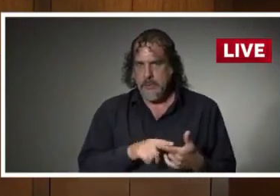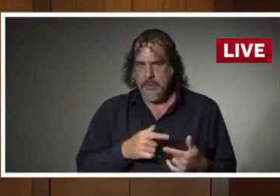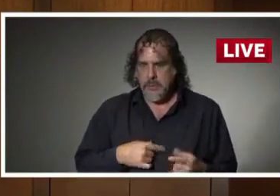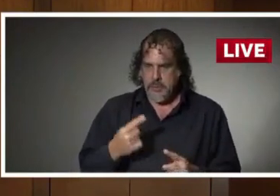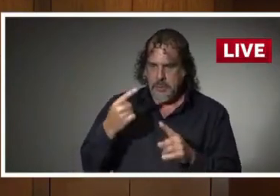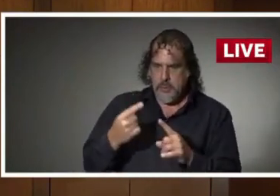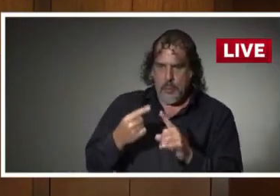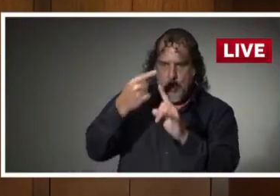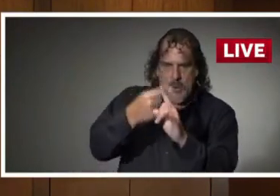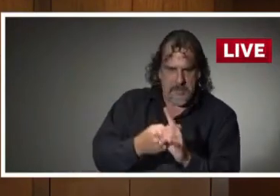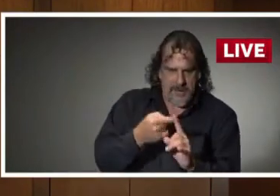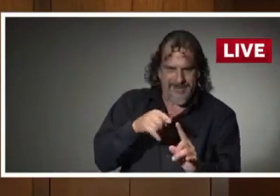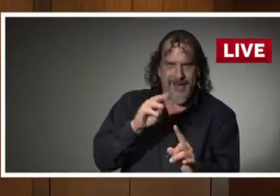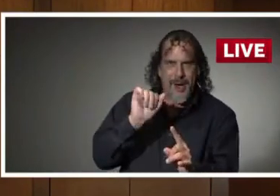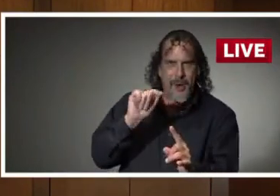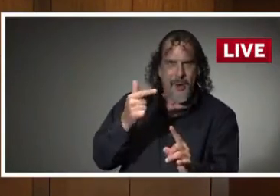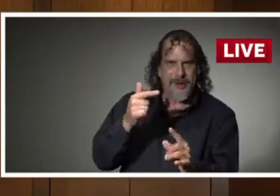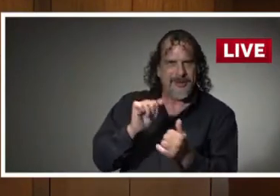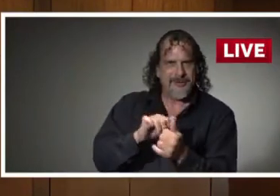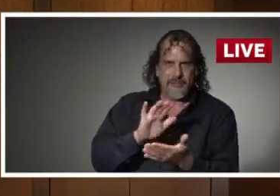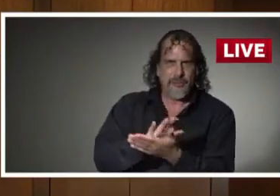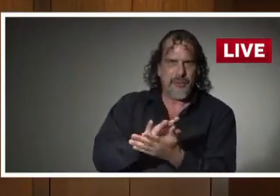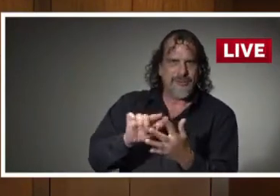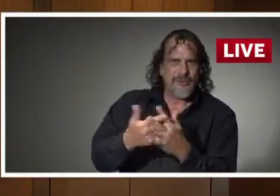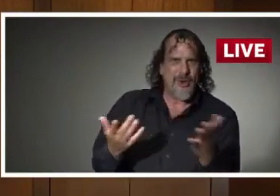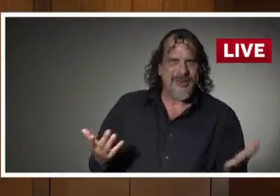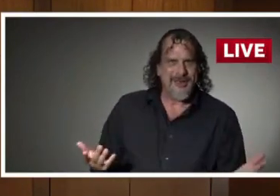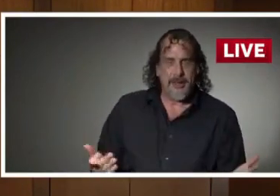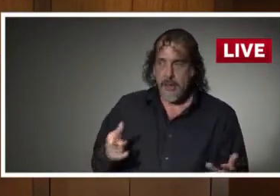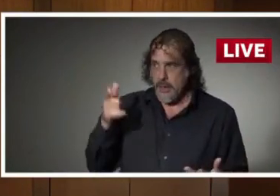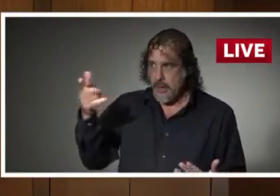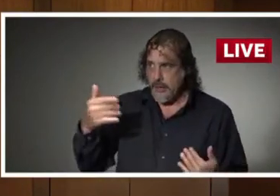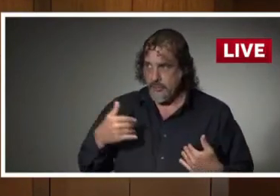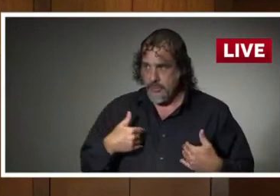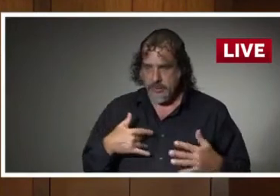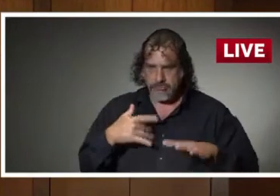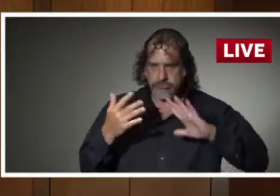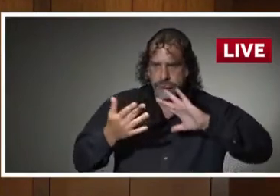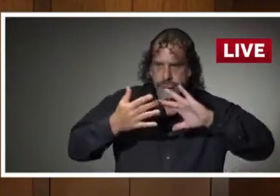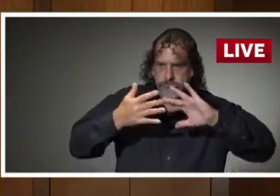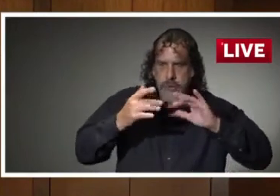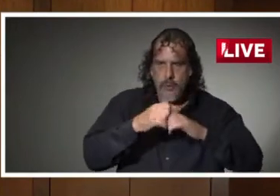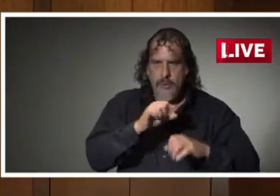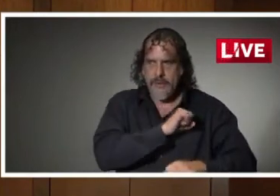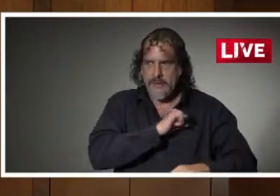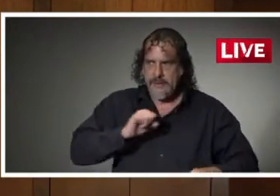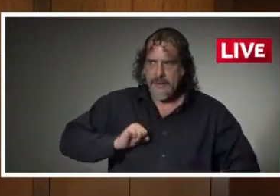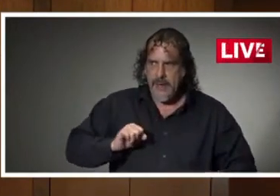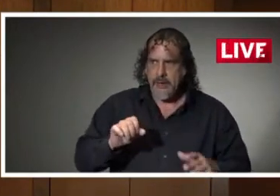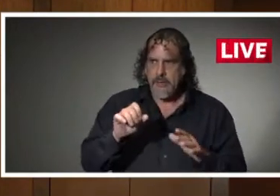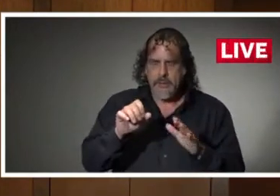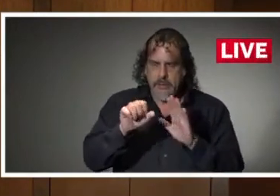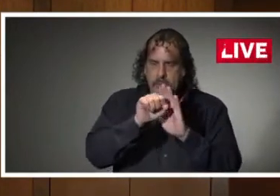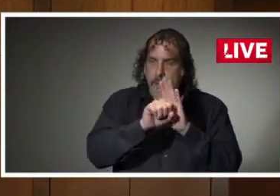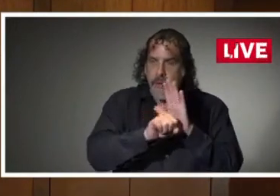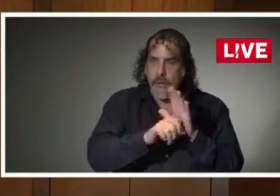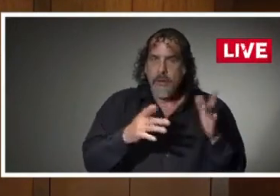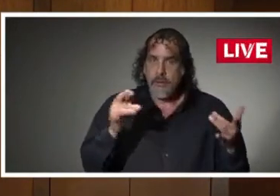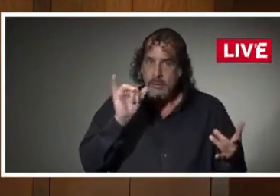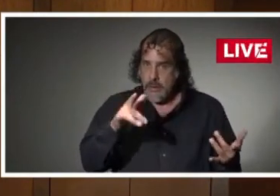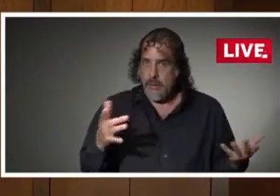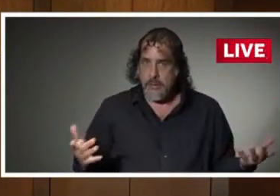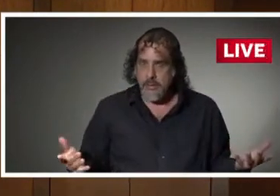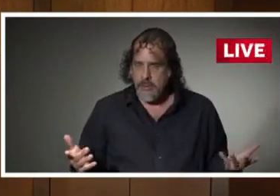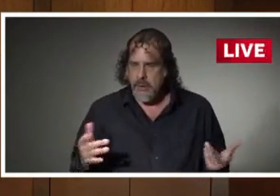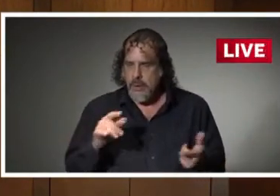away from school starting. And I just wanted to know, have you been in contact with the state board to discuss how schools will reopen safely? And if